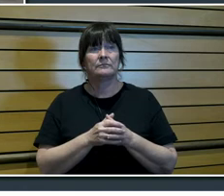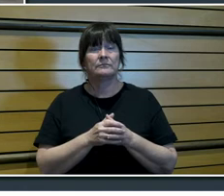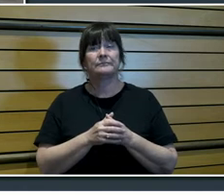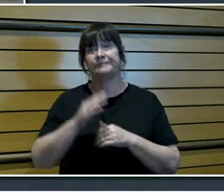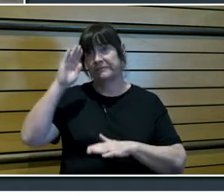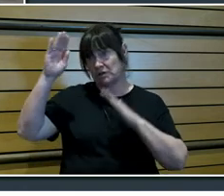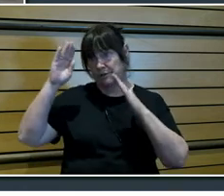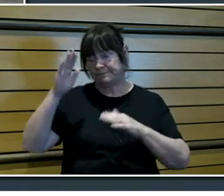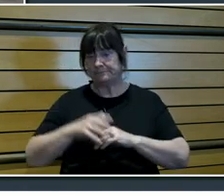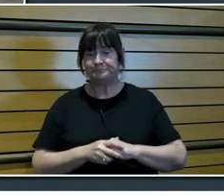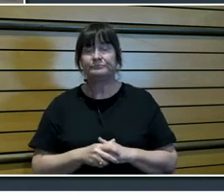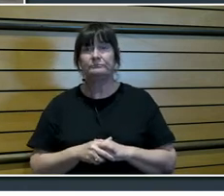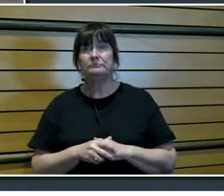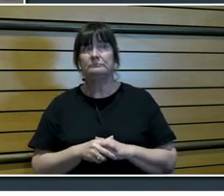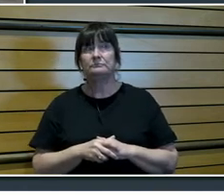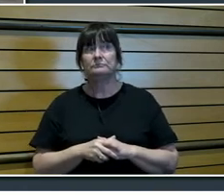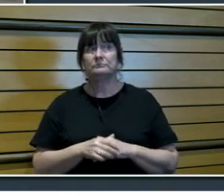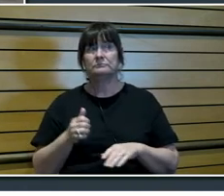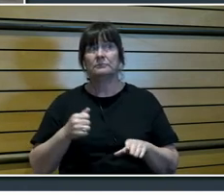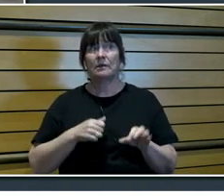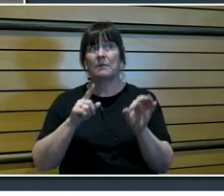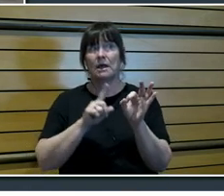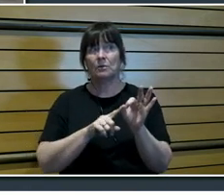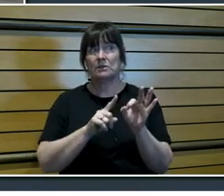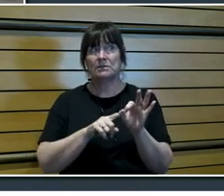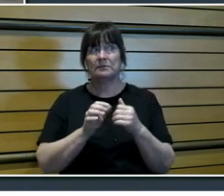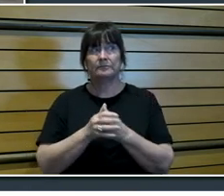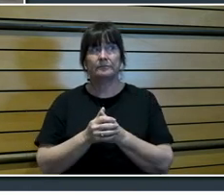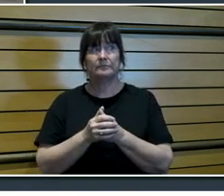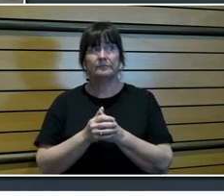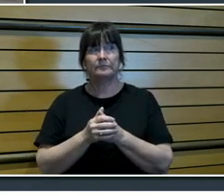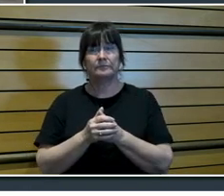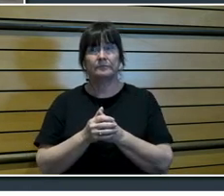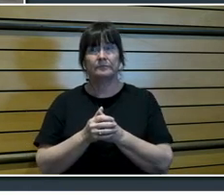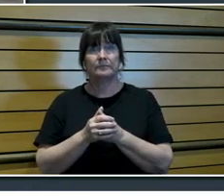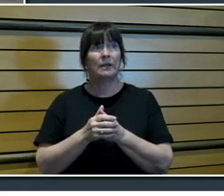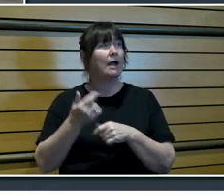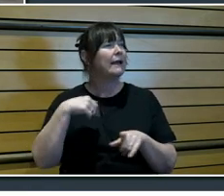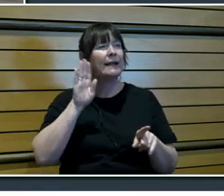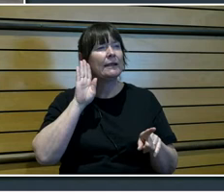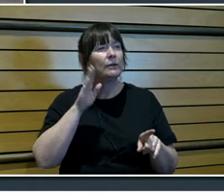Tēnā koe, Pat. My question is to you as a... Can you speak up a bit?